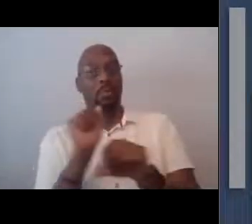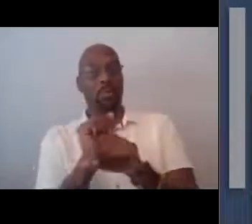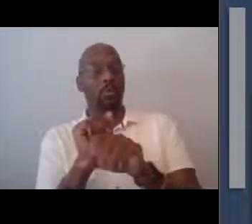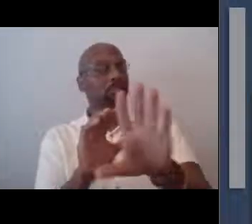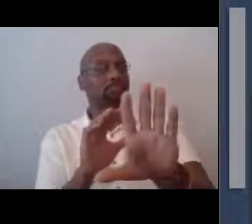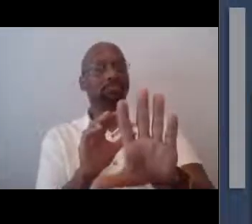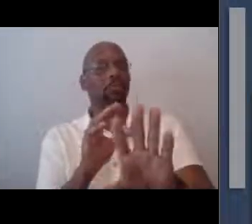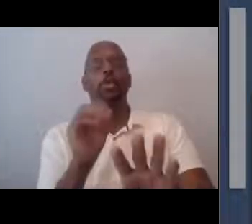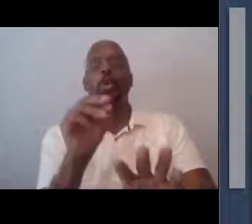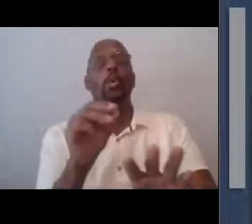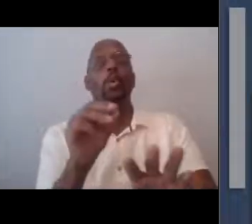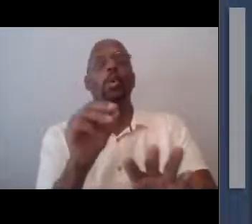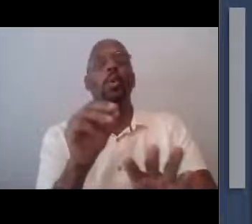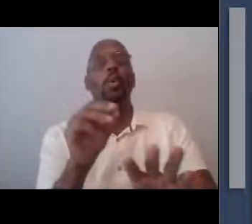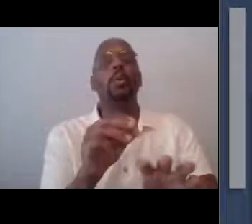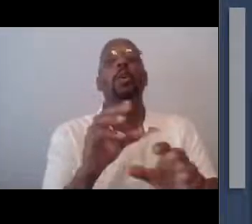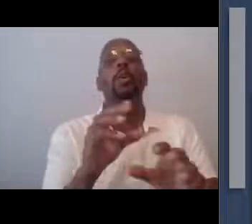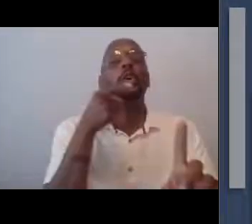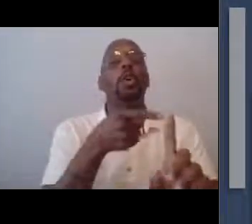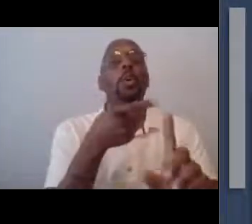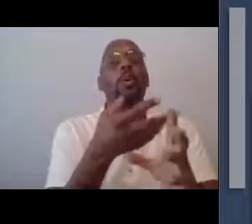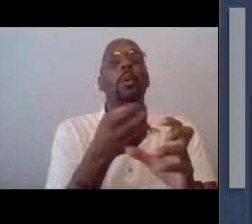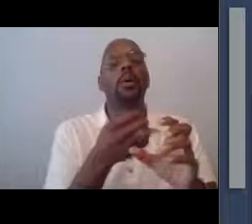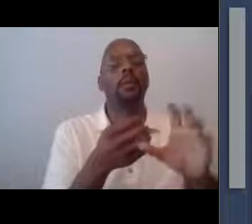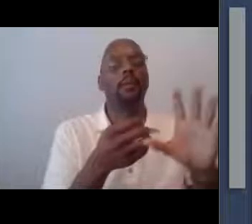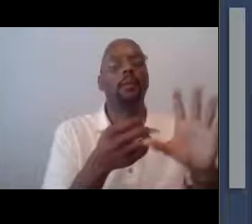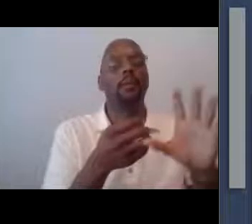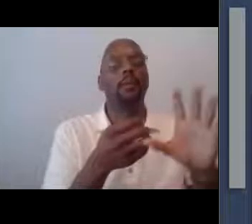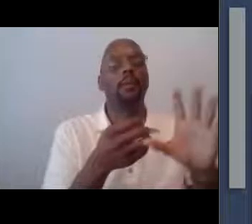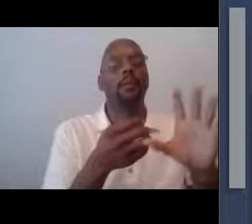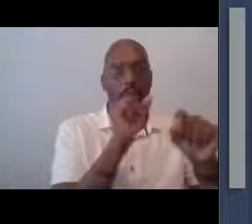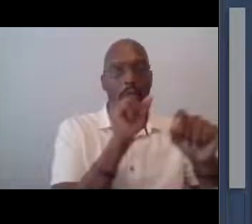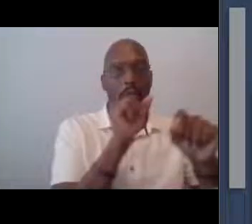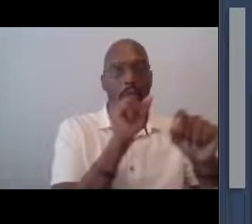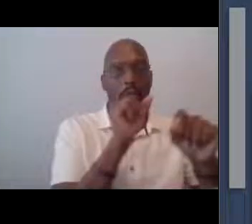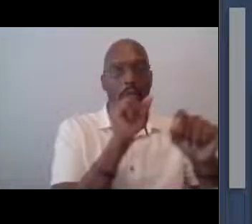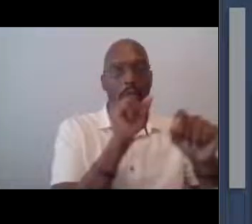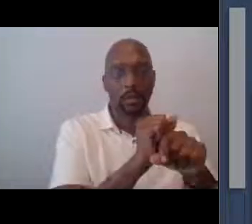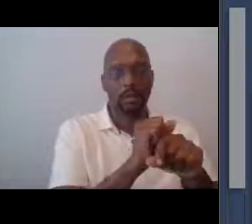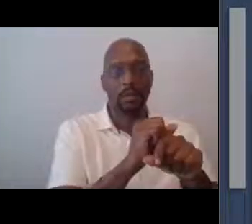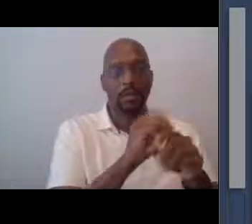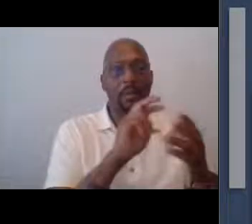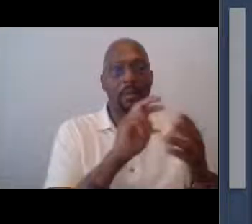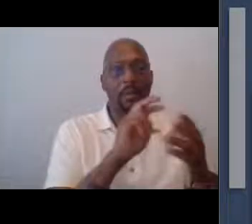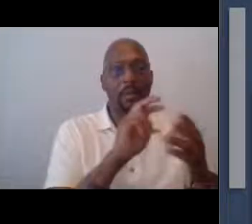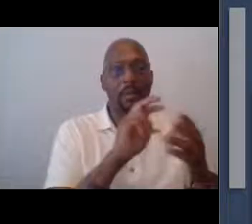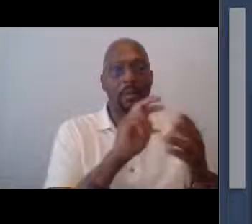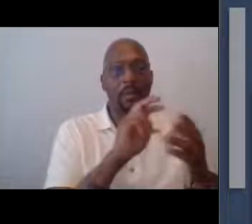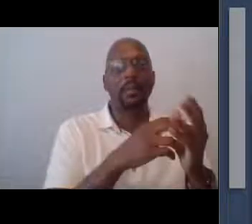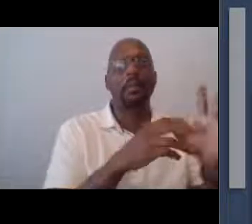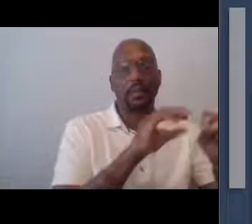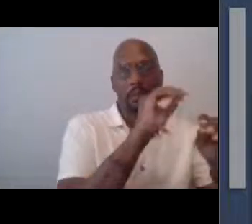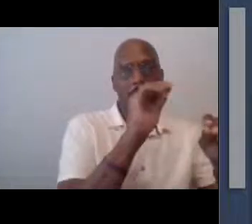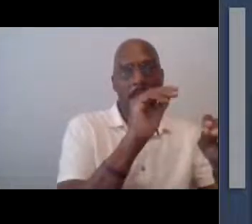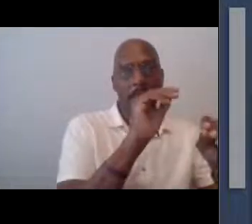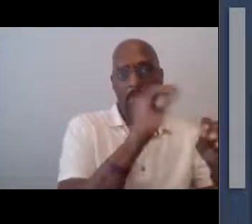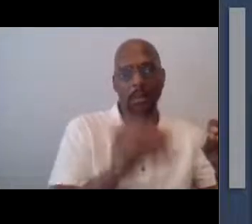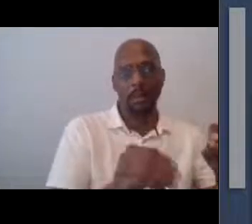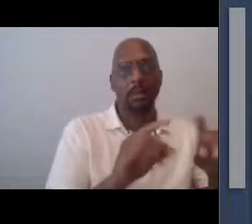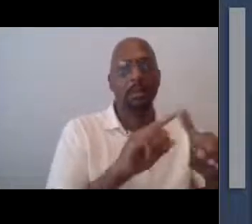and, and 50 people, at least 50 working, and then that's only 50%, but it's still a lot more than that 5. So that's a door that if you